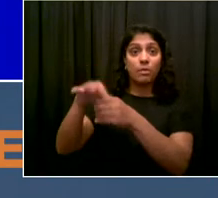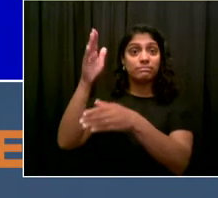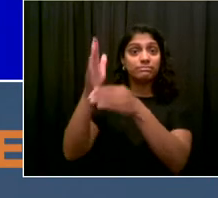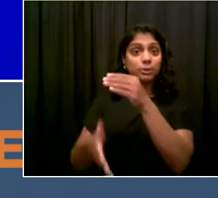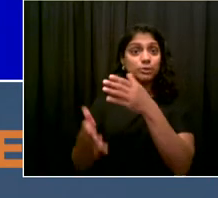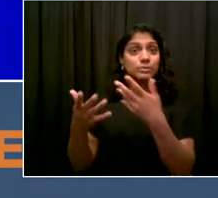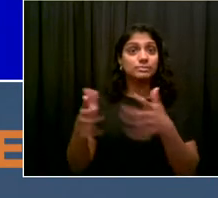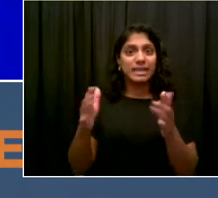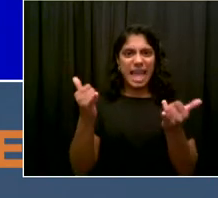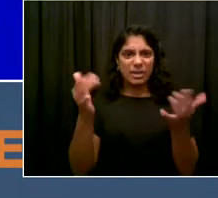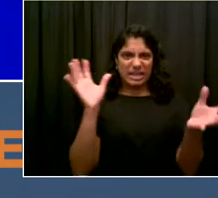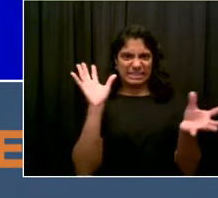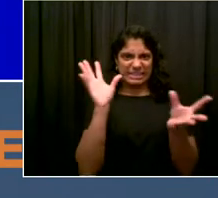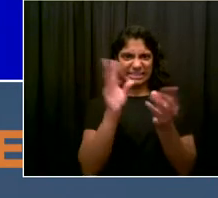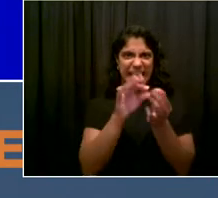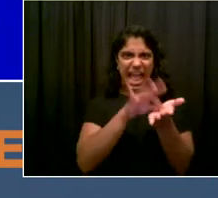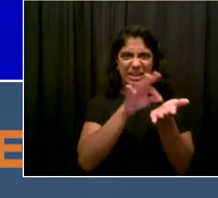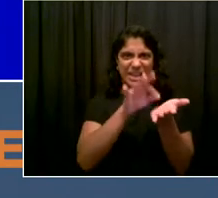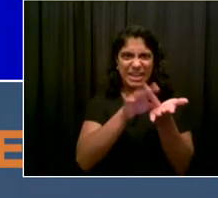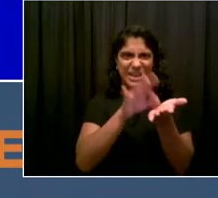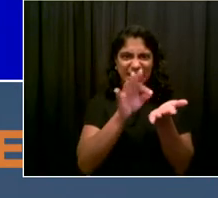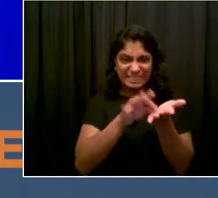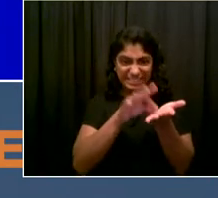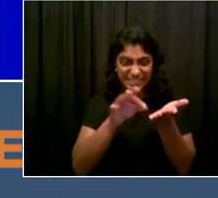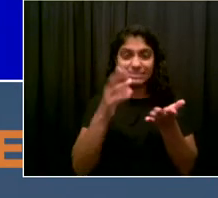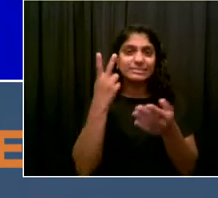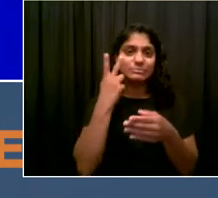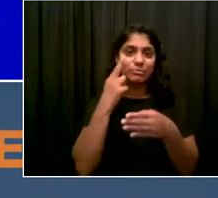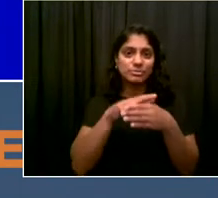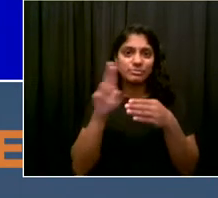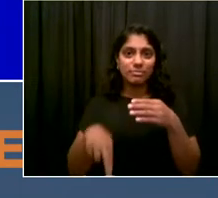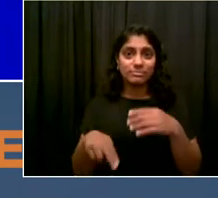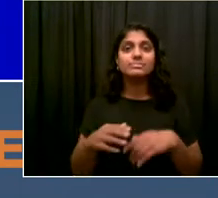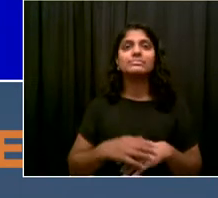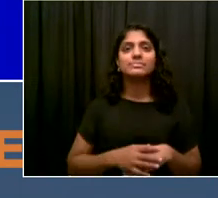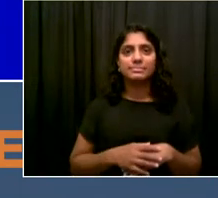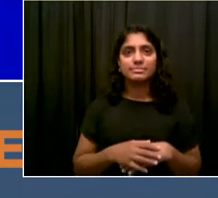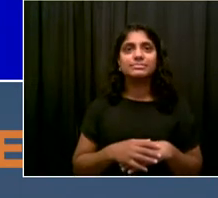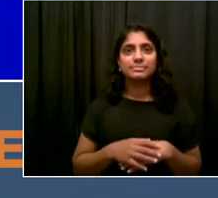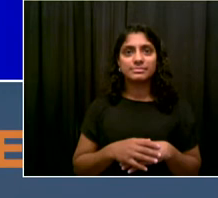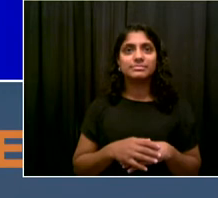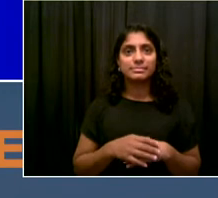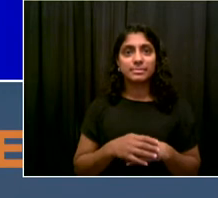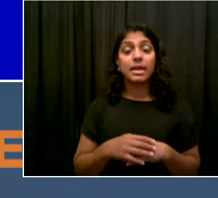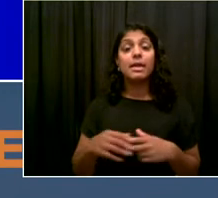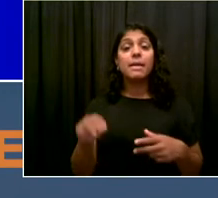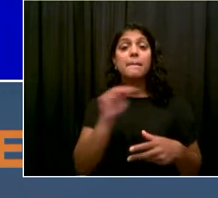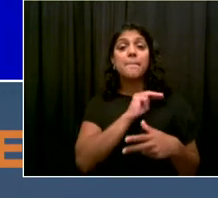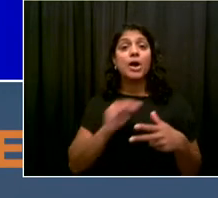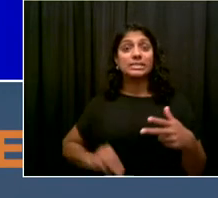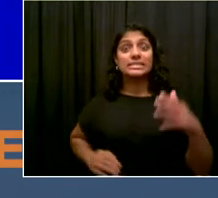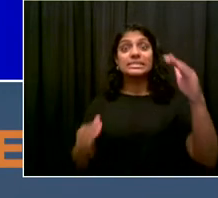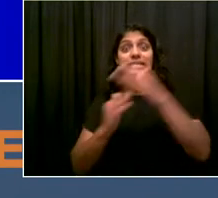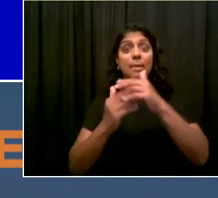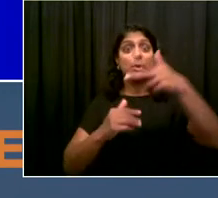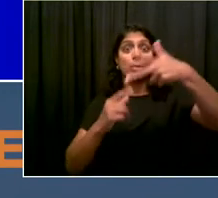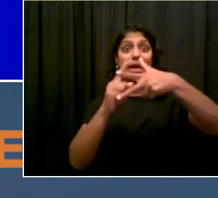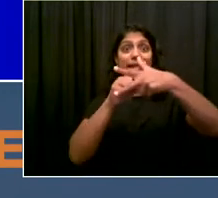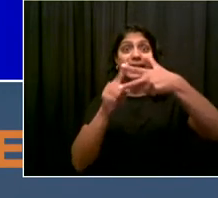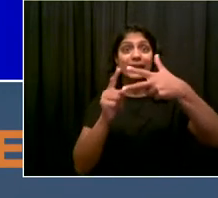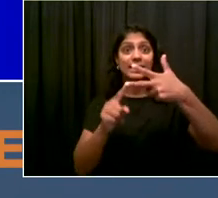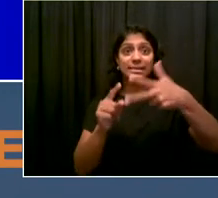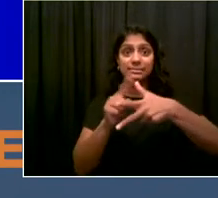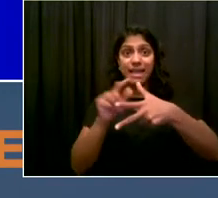three candidates in particular, Eric Adams, Maya Wiley, Catherine Garcia, in strong positions. The count now will go